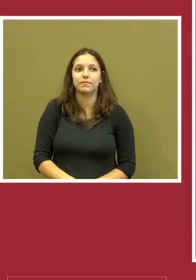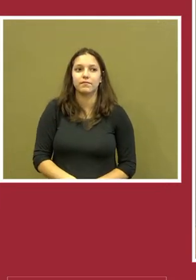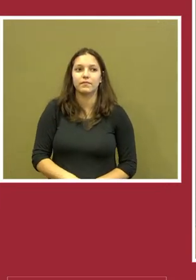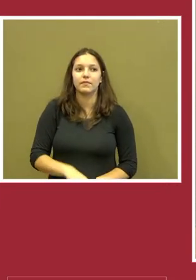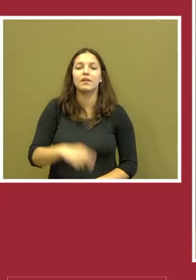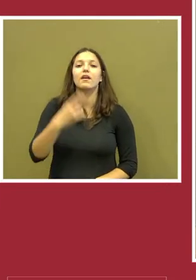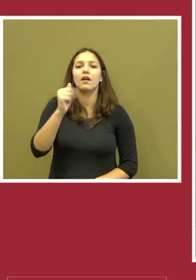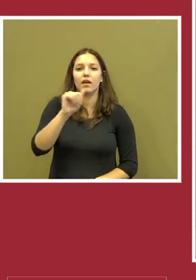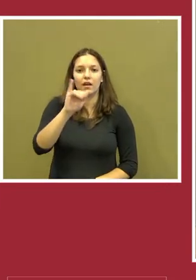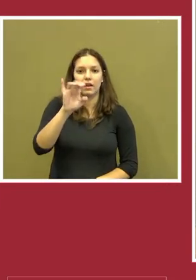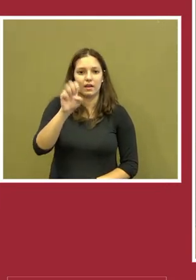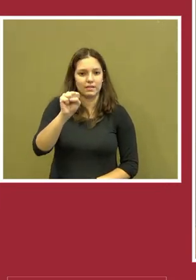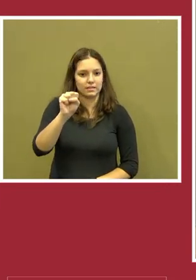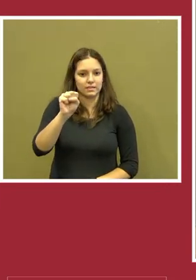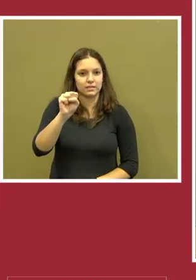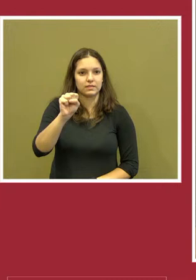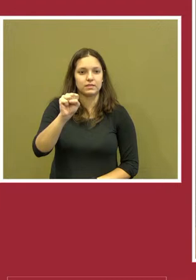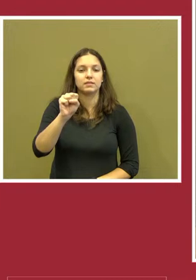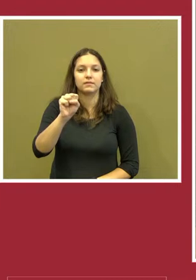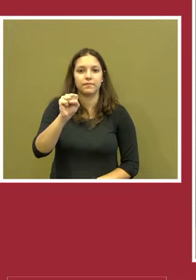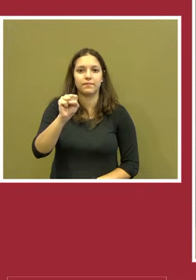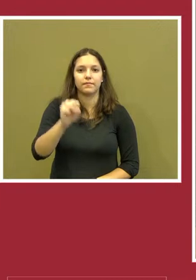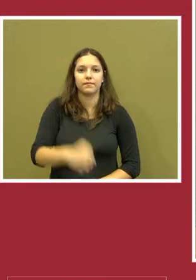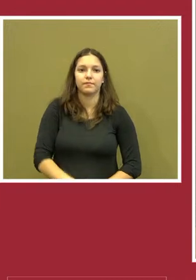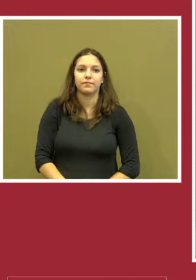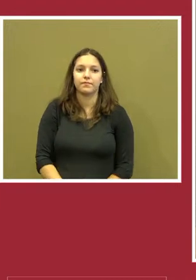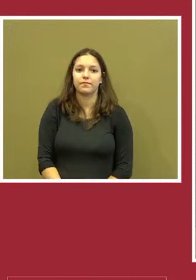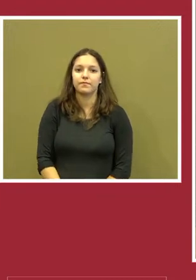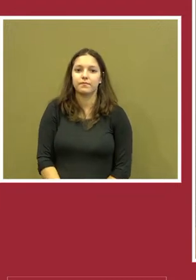Hayes? Oh, I'm sorry, it was misspelled in here. I'm so sorry.